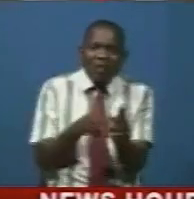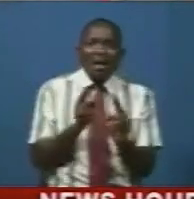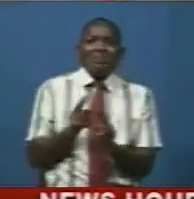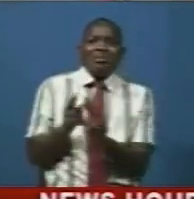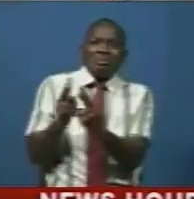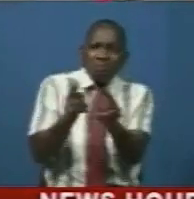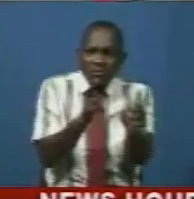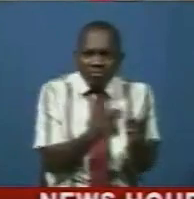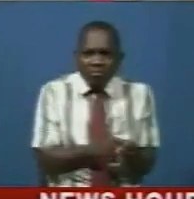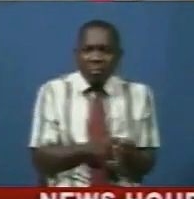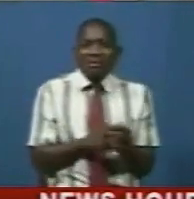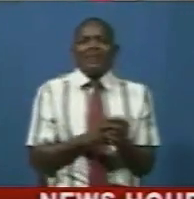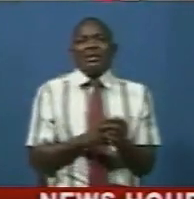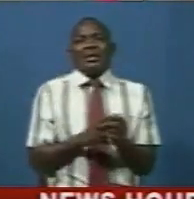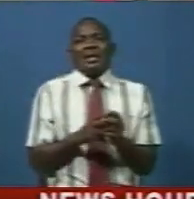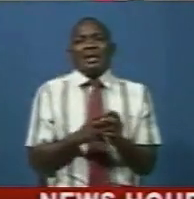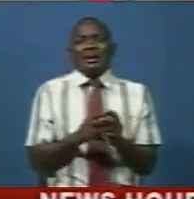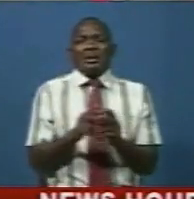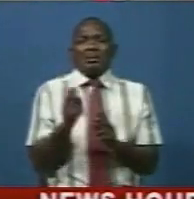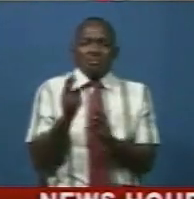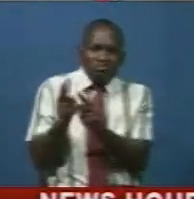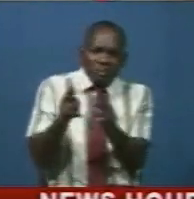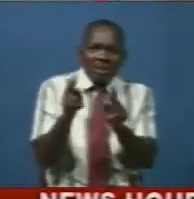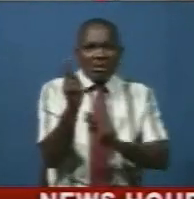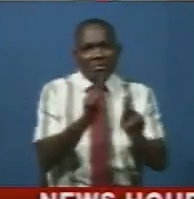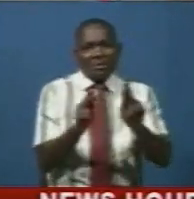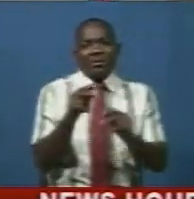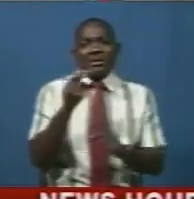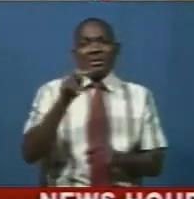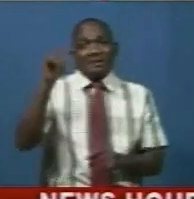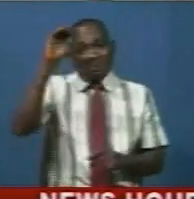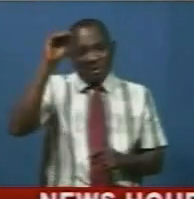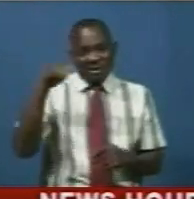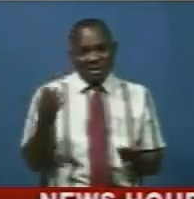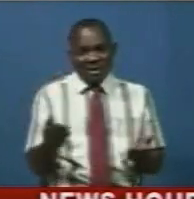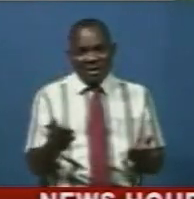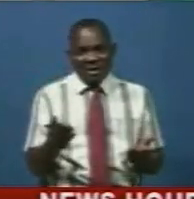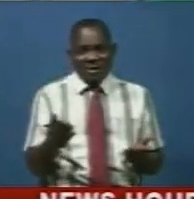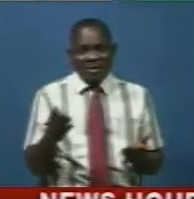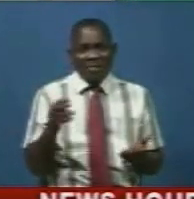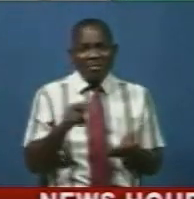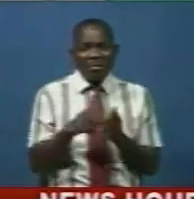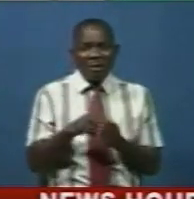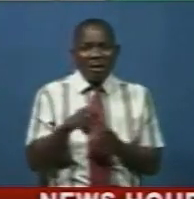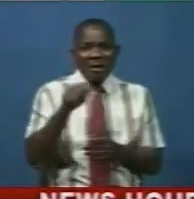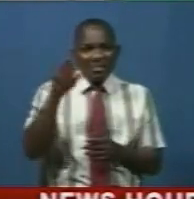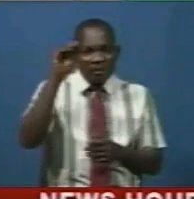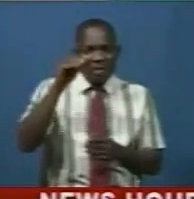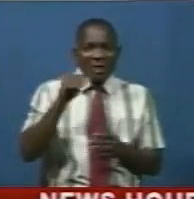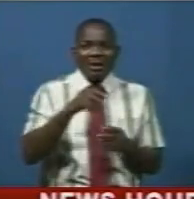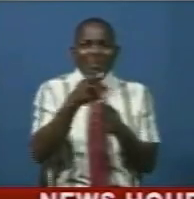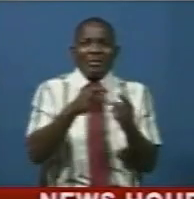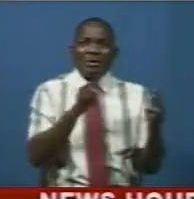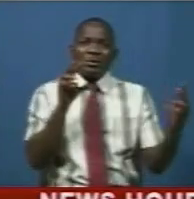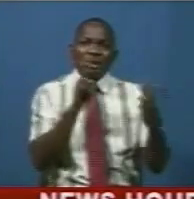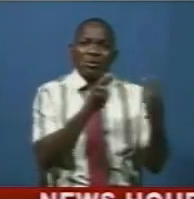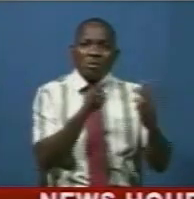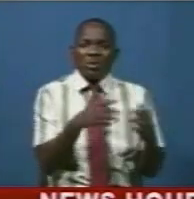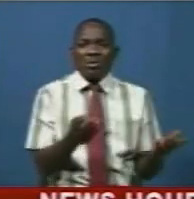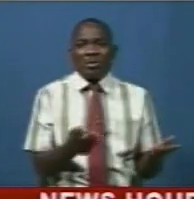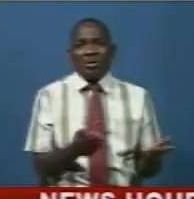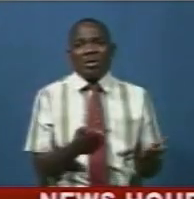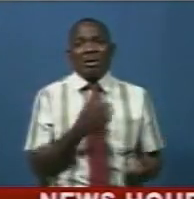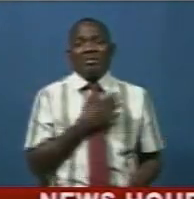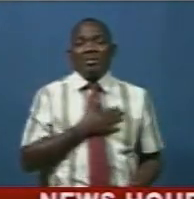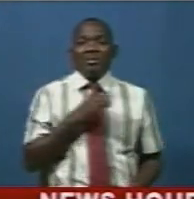shooting sporadically and aimlessly, as if to declare Techiman municipality a war zone. We want to